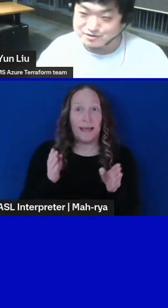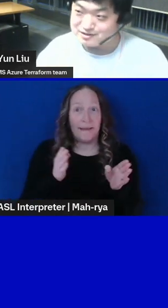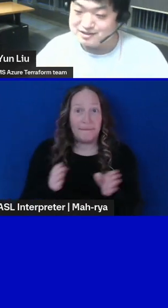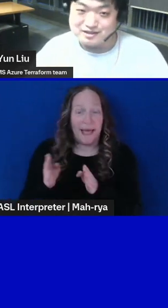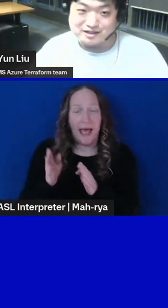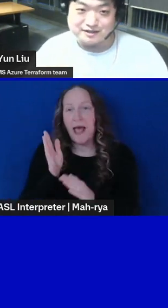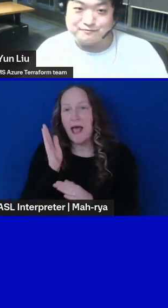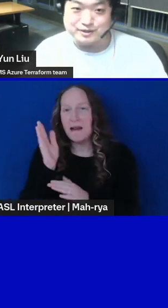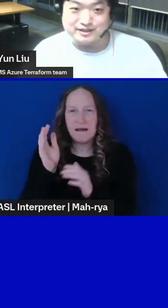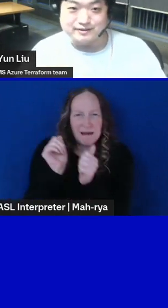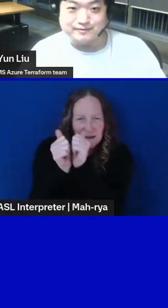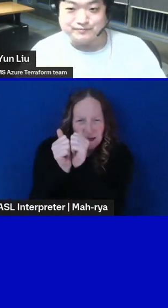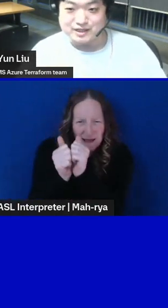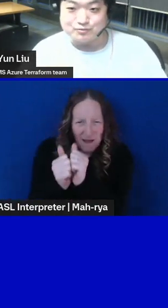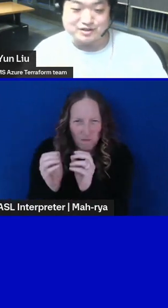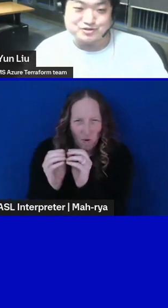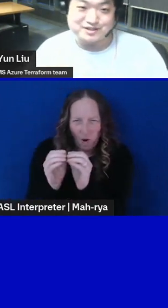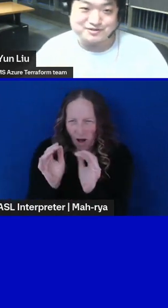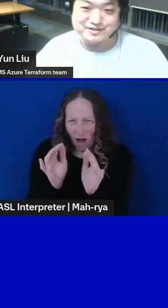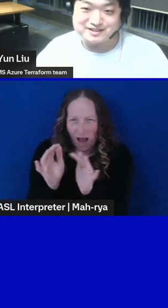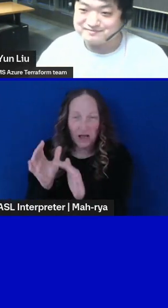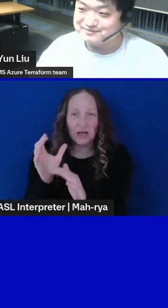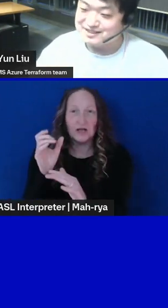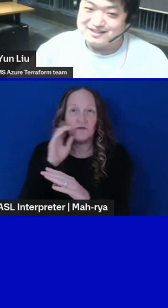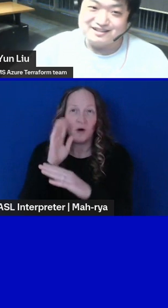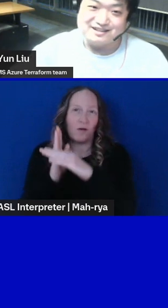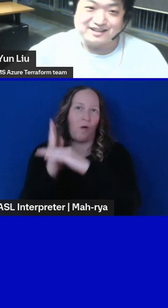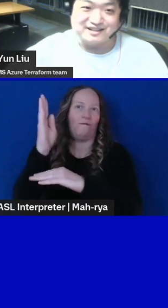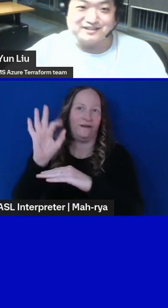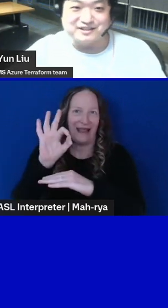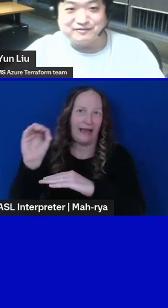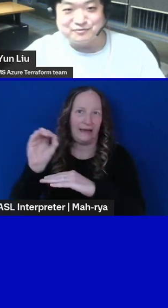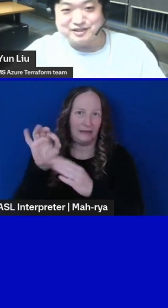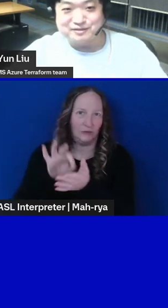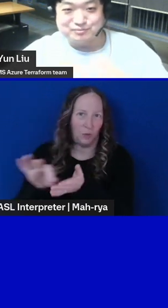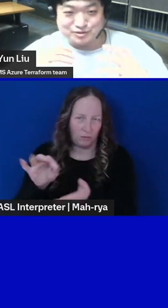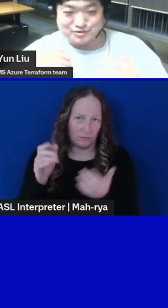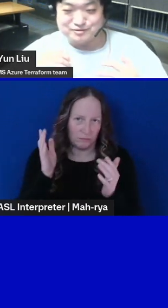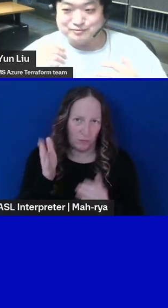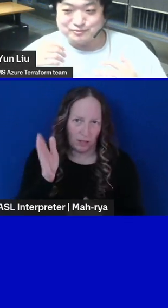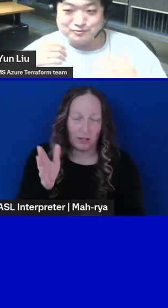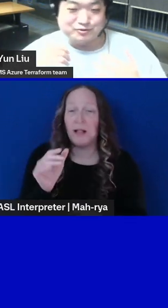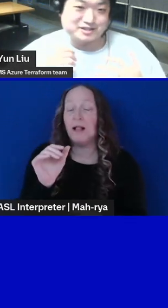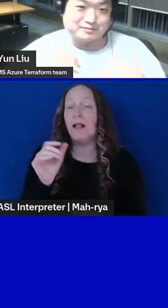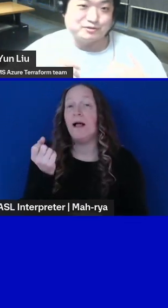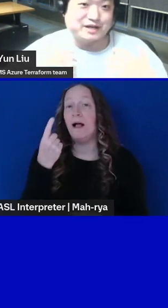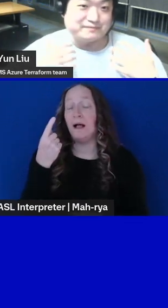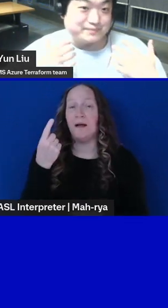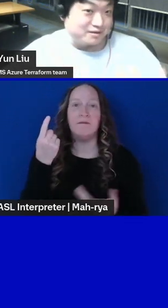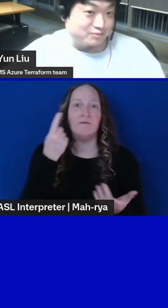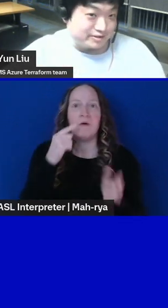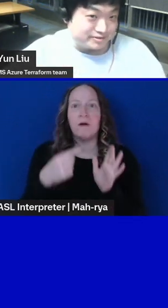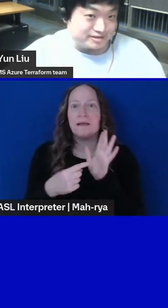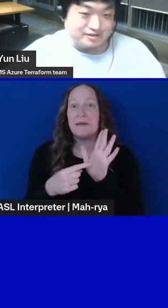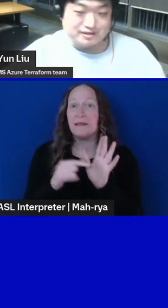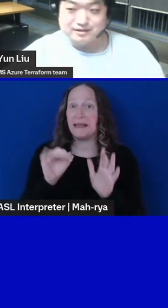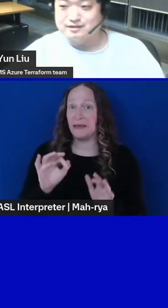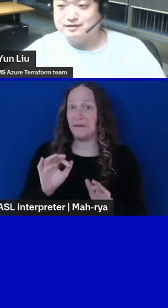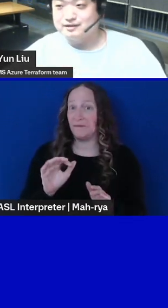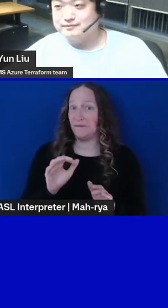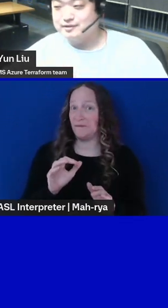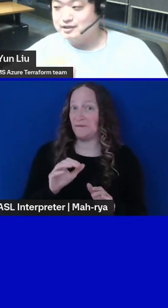in the future if we are trying to do this. And if we approach, for example, have better